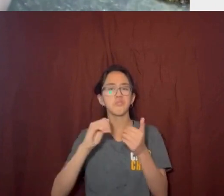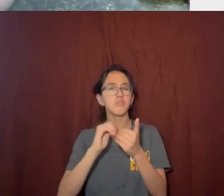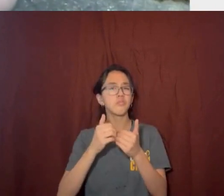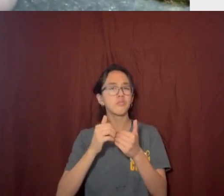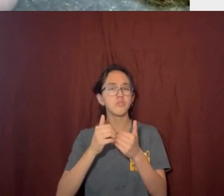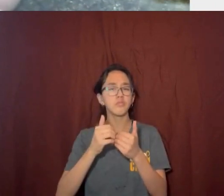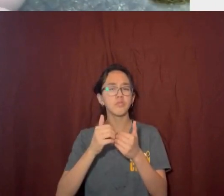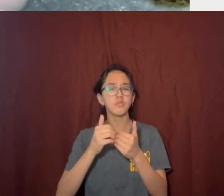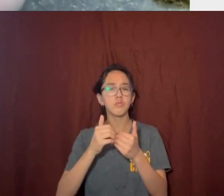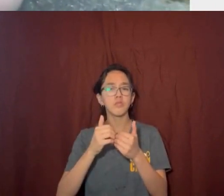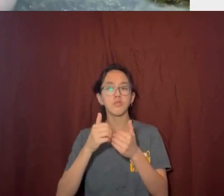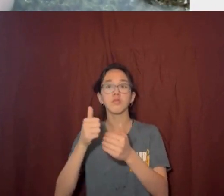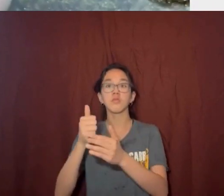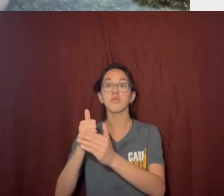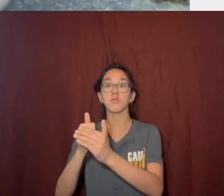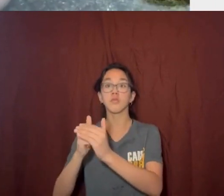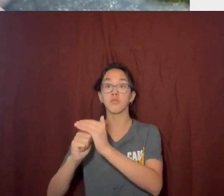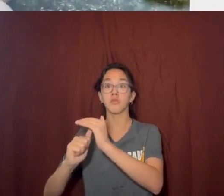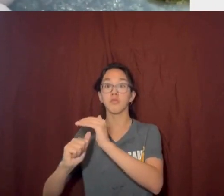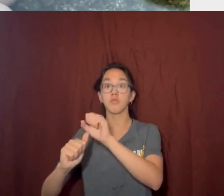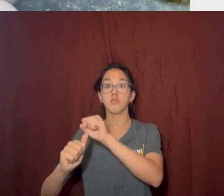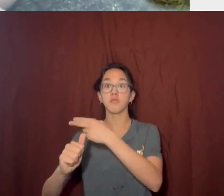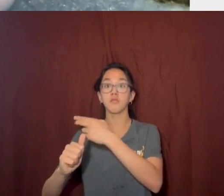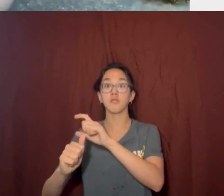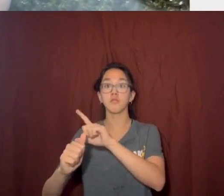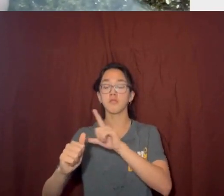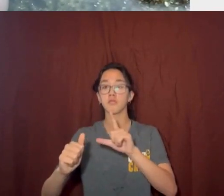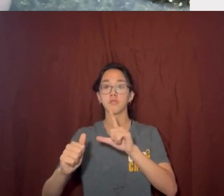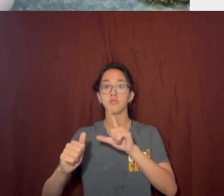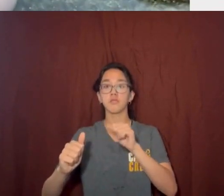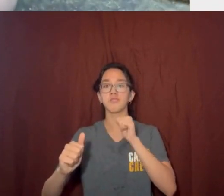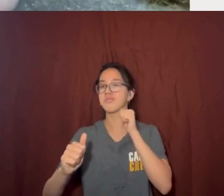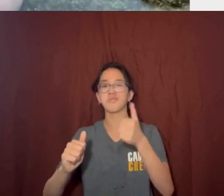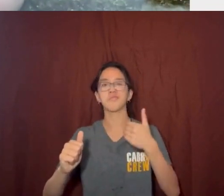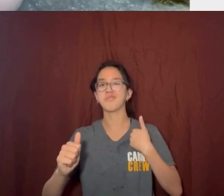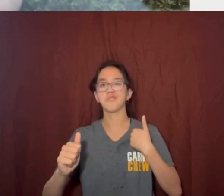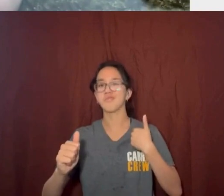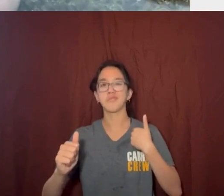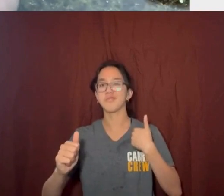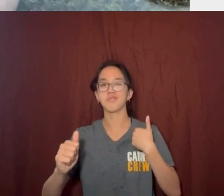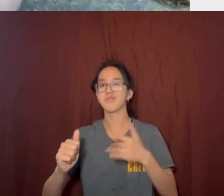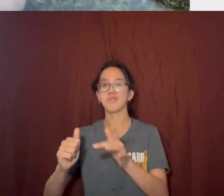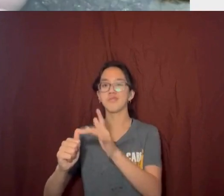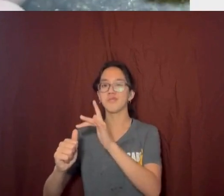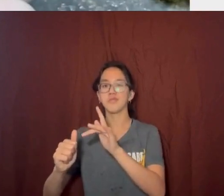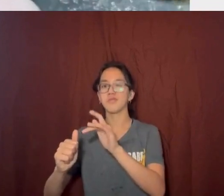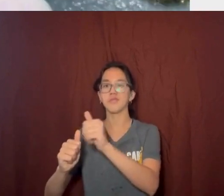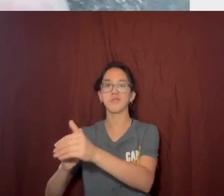They do not make their own shells.